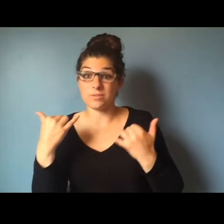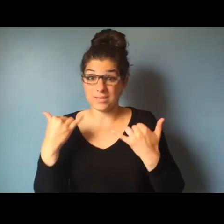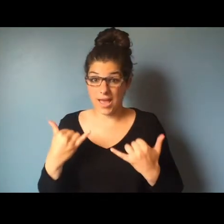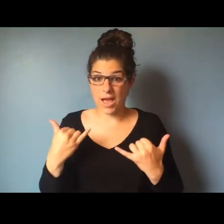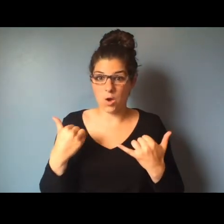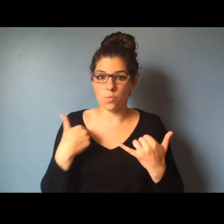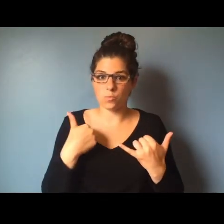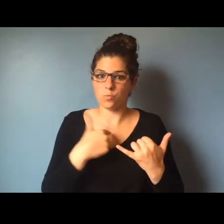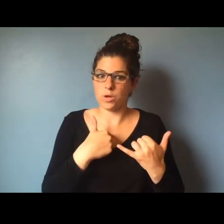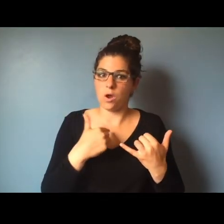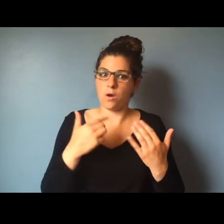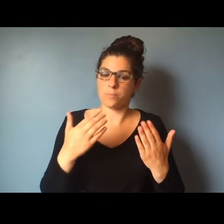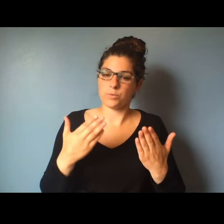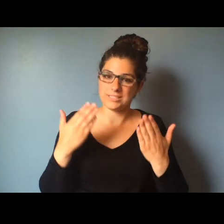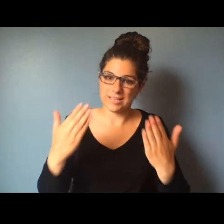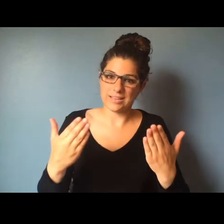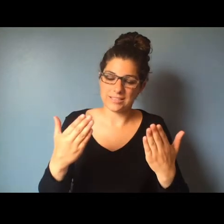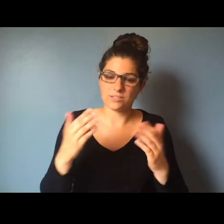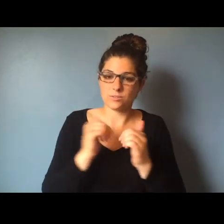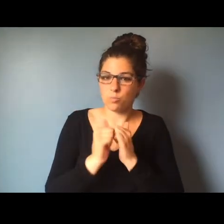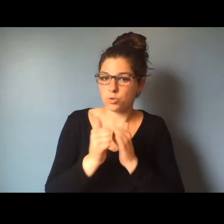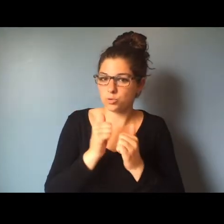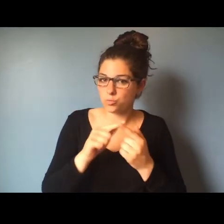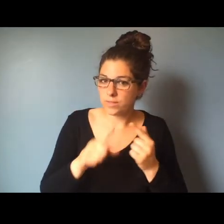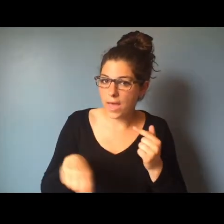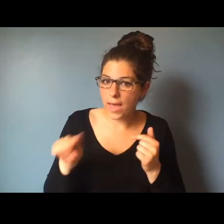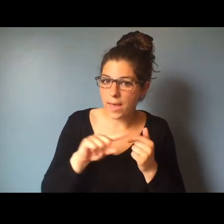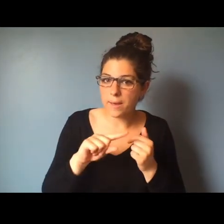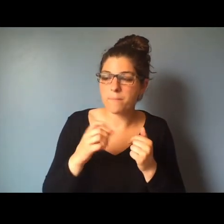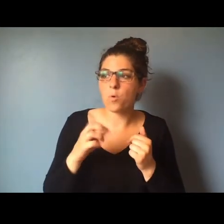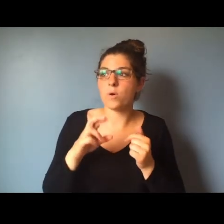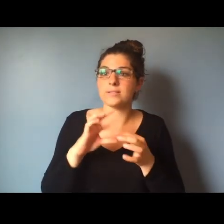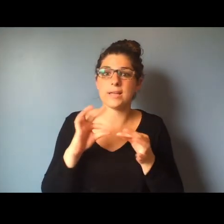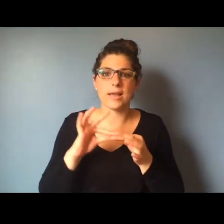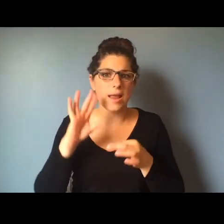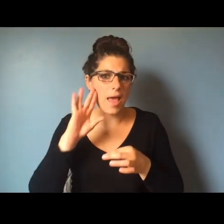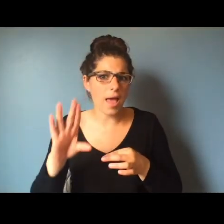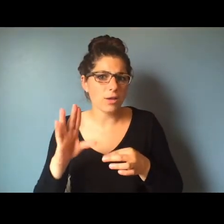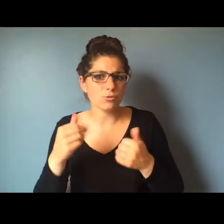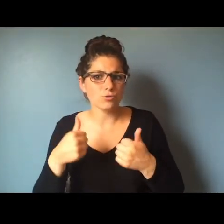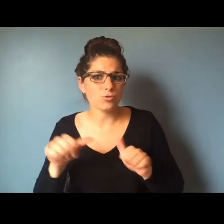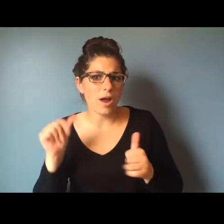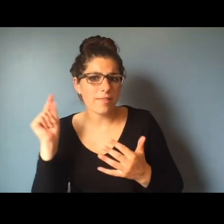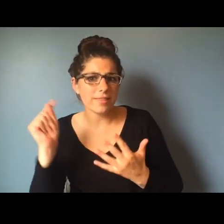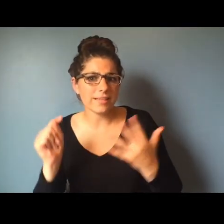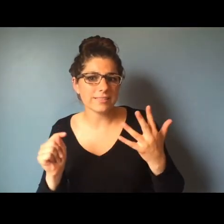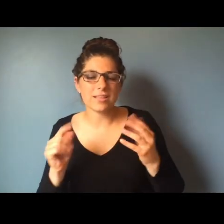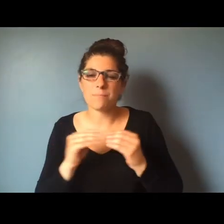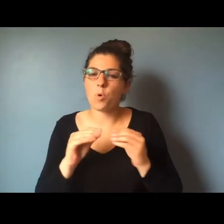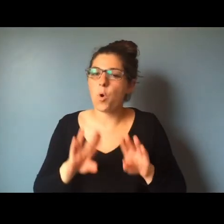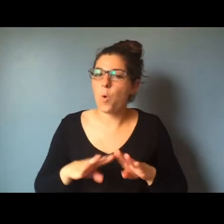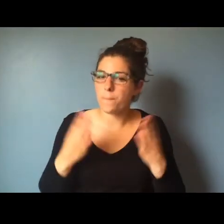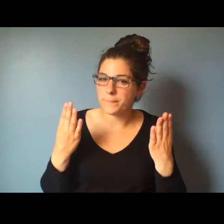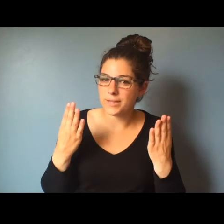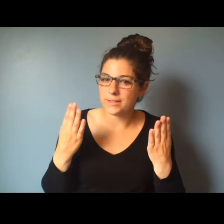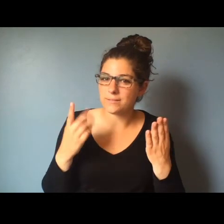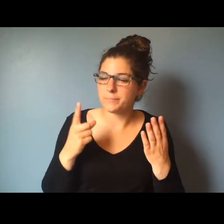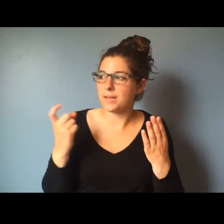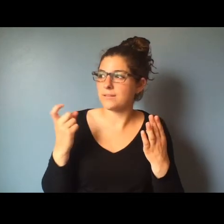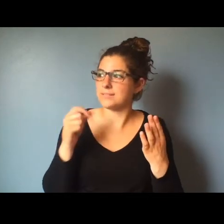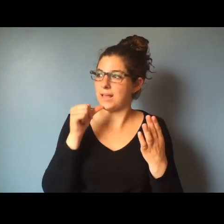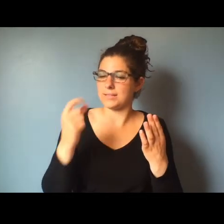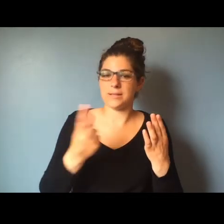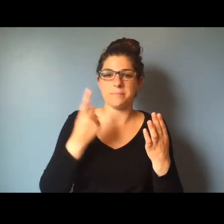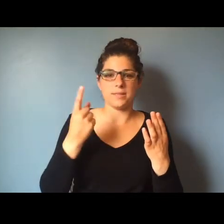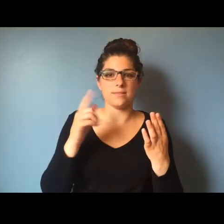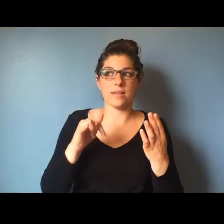we are presenting like the sport to them or saying, hey, maybe you should come try this, they're more open to it because it's not